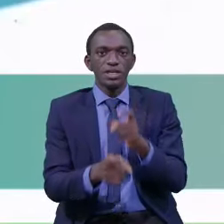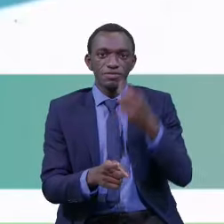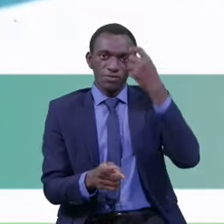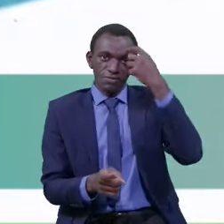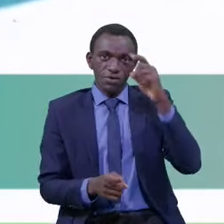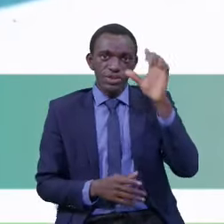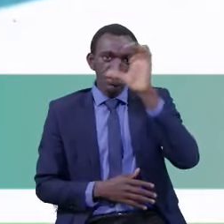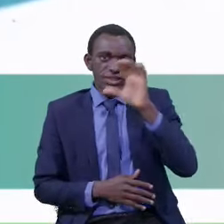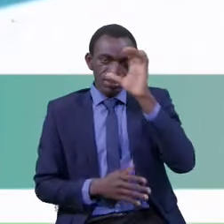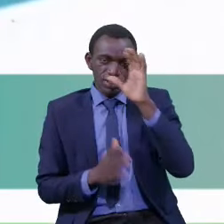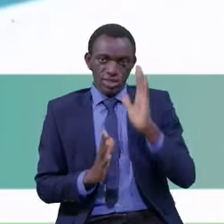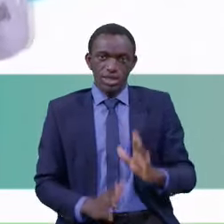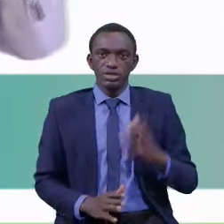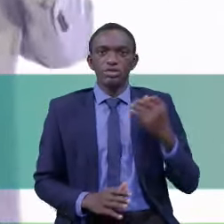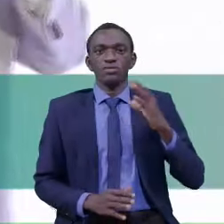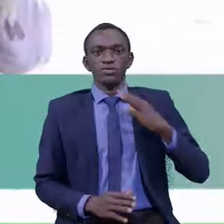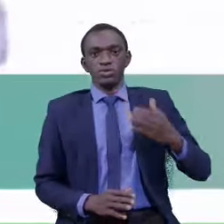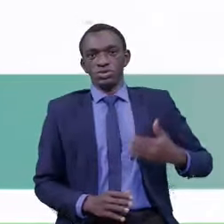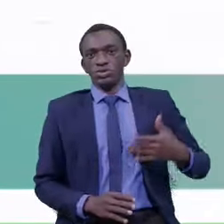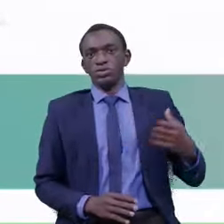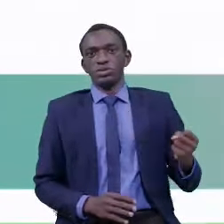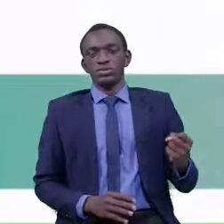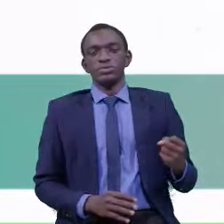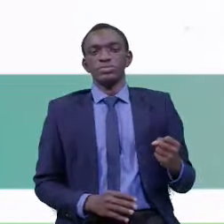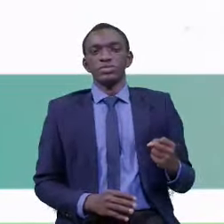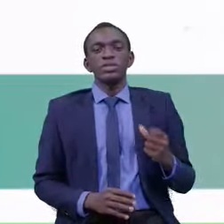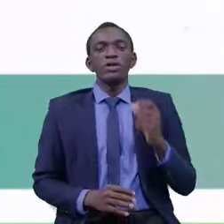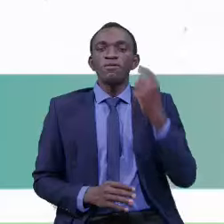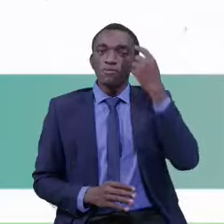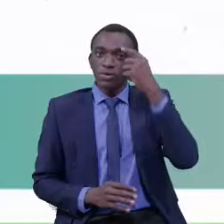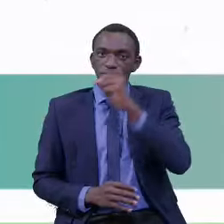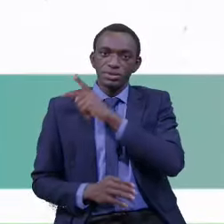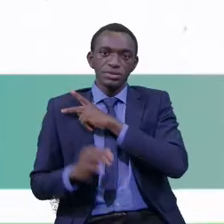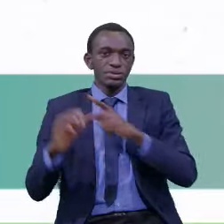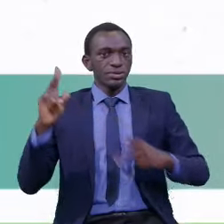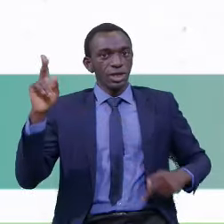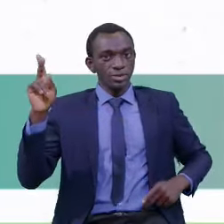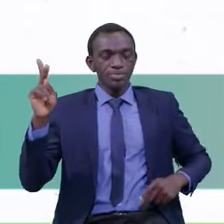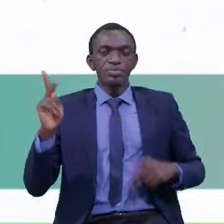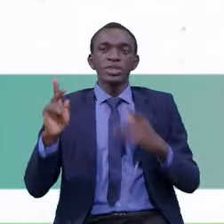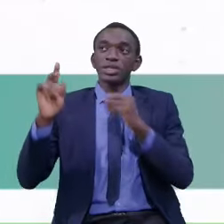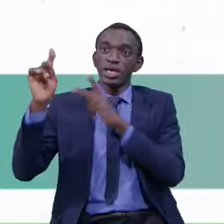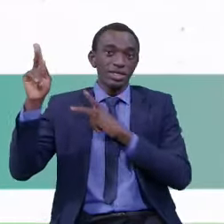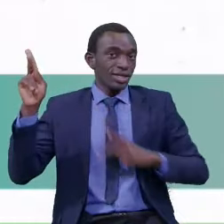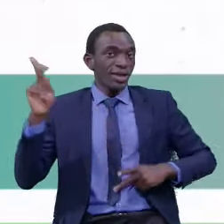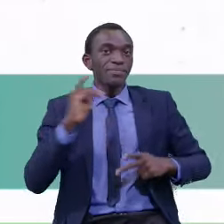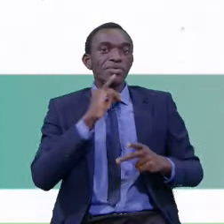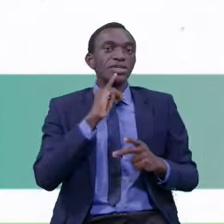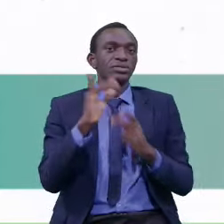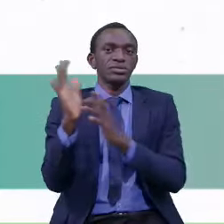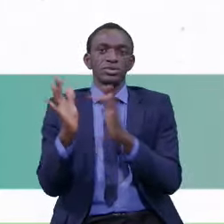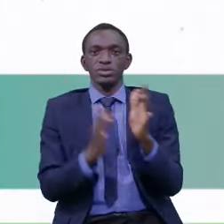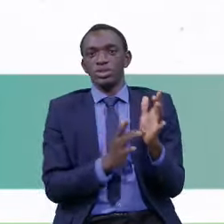of souls. For the king. The king is Jesus, and he